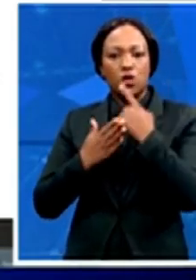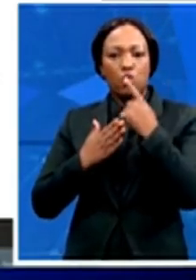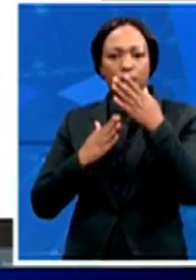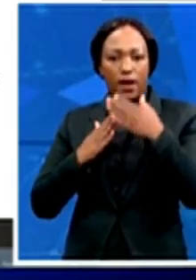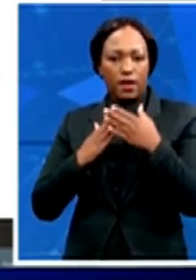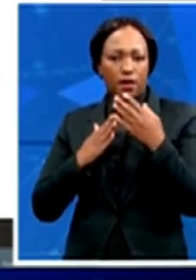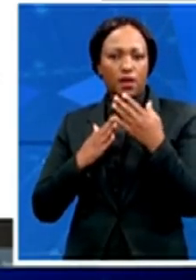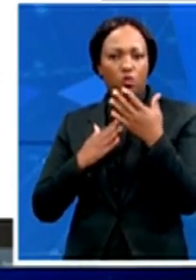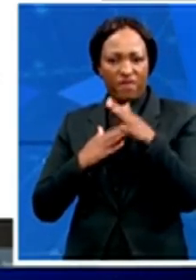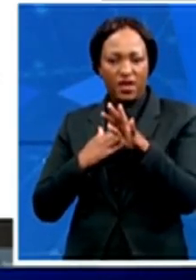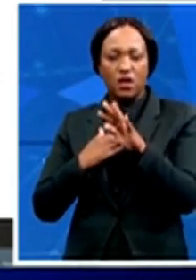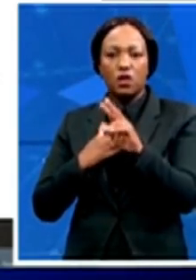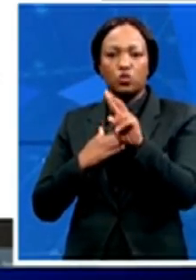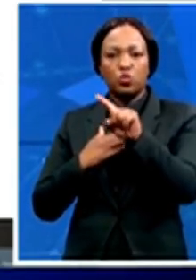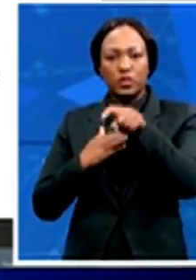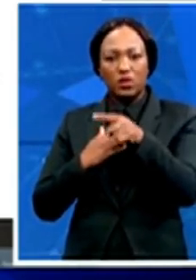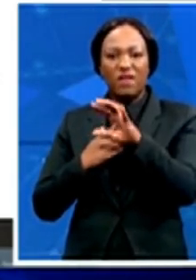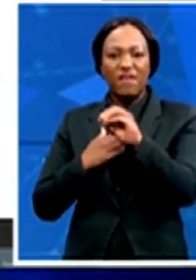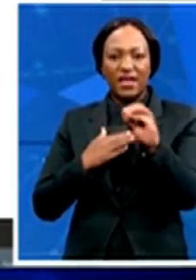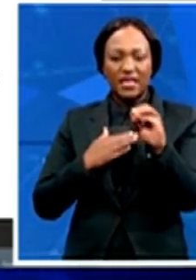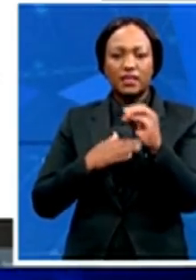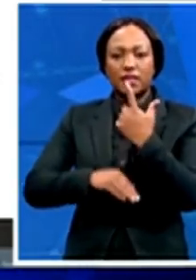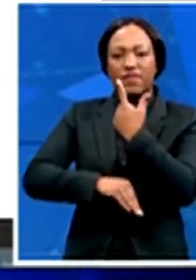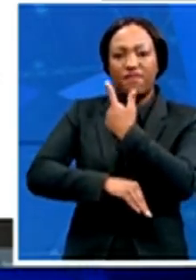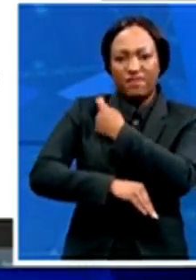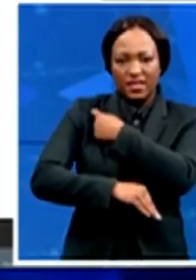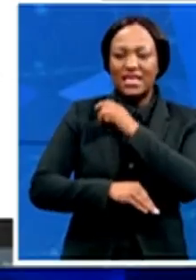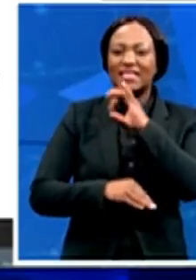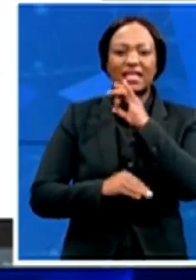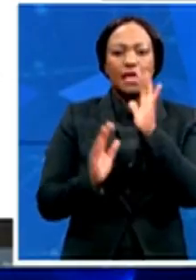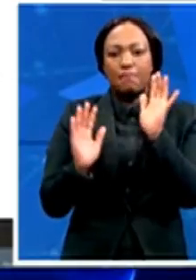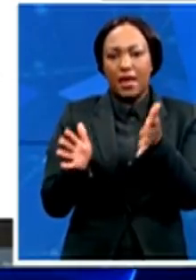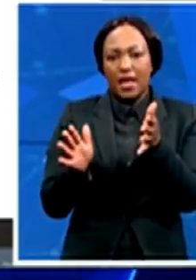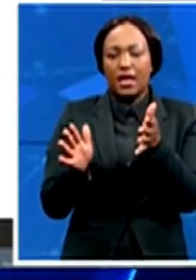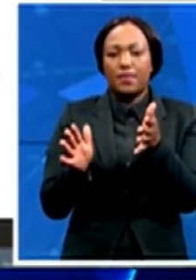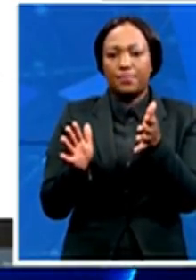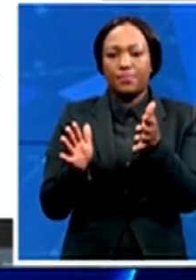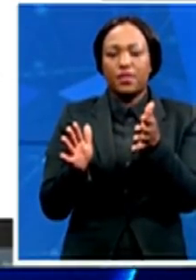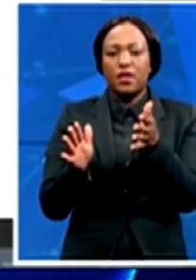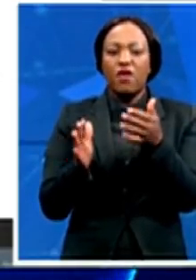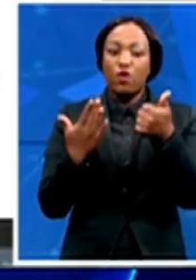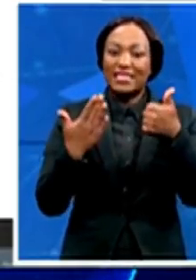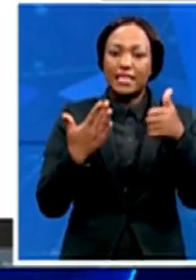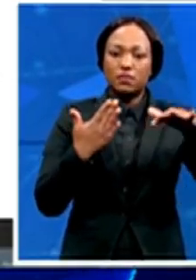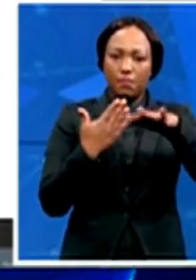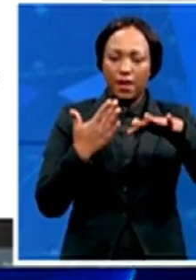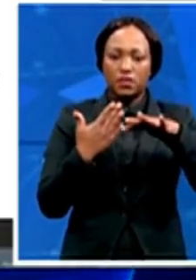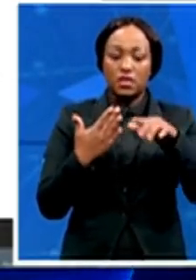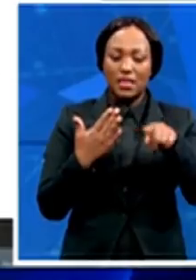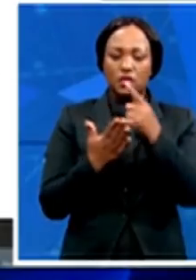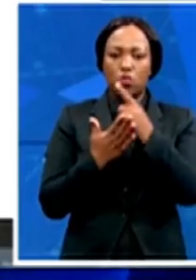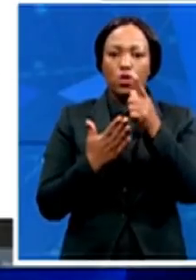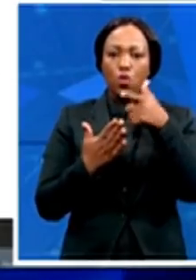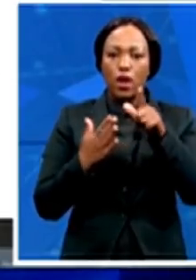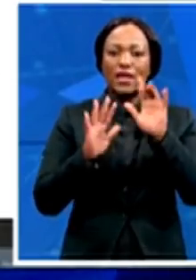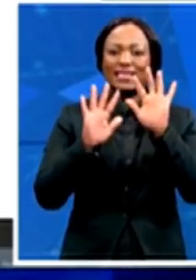2,500 vaccinations on a Saturday alone at 6 sites. This weekend we're planning to go to 10 sites. These are the